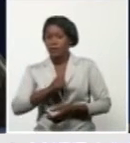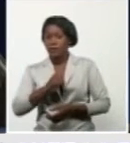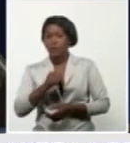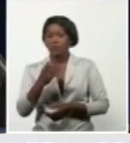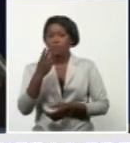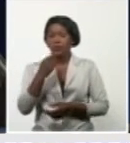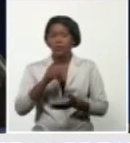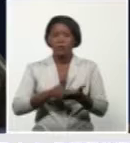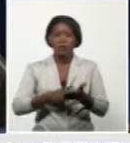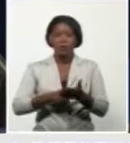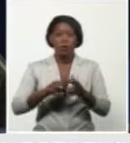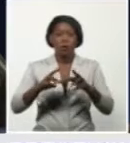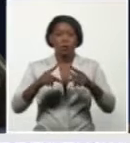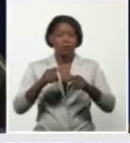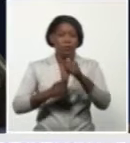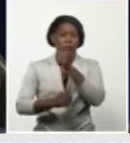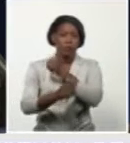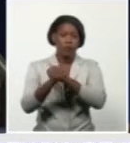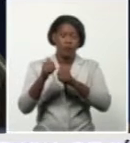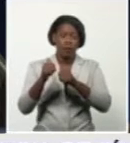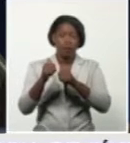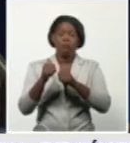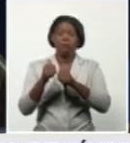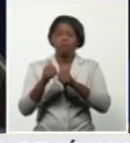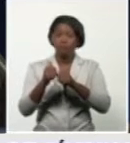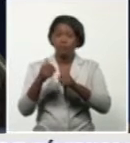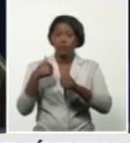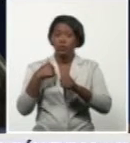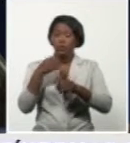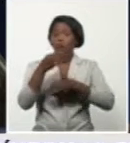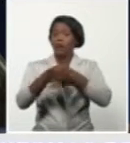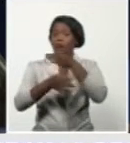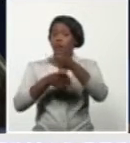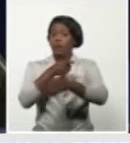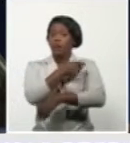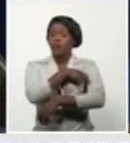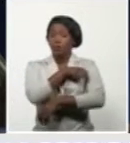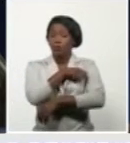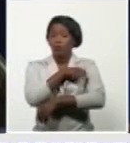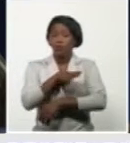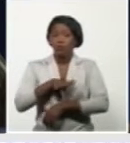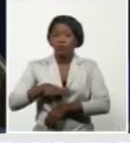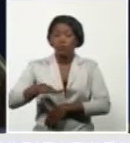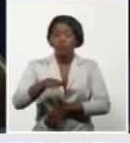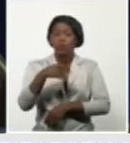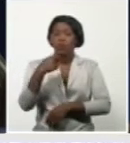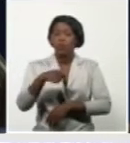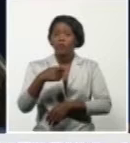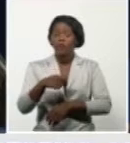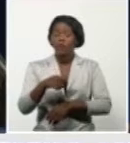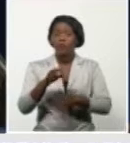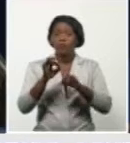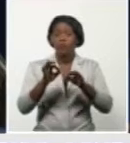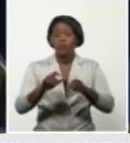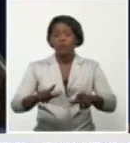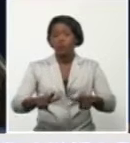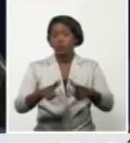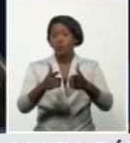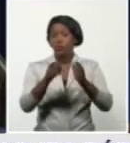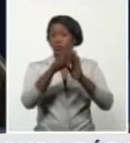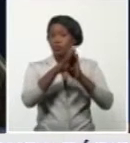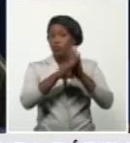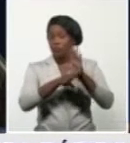And once again, I reiterate the importance of the restriction measures.